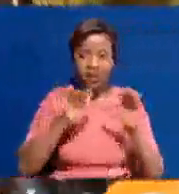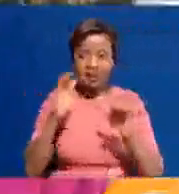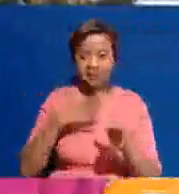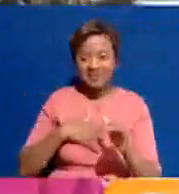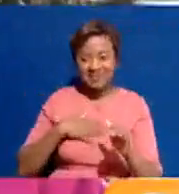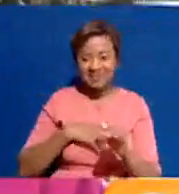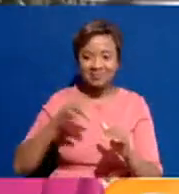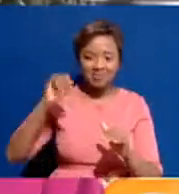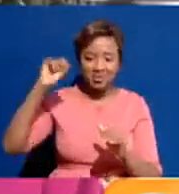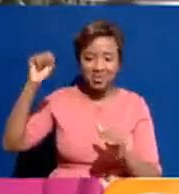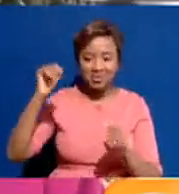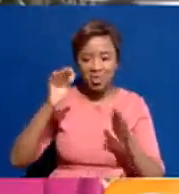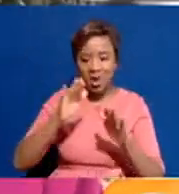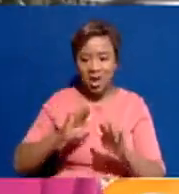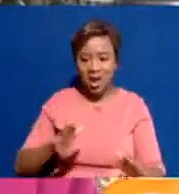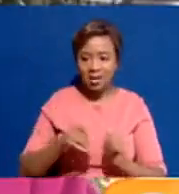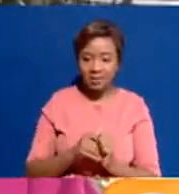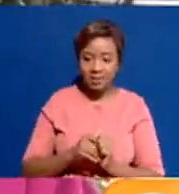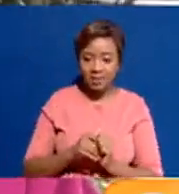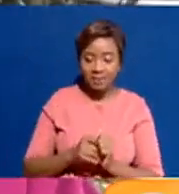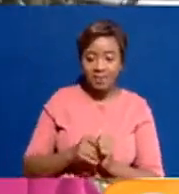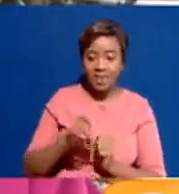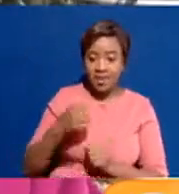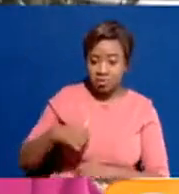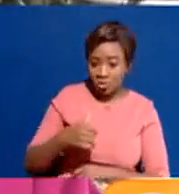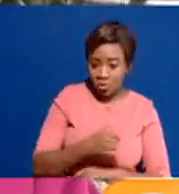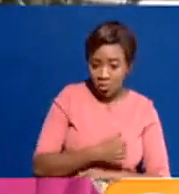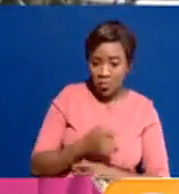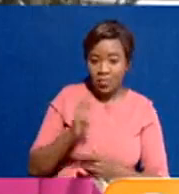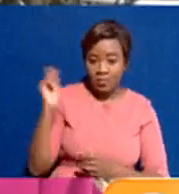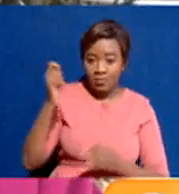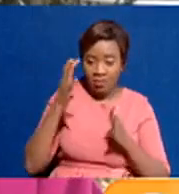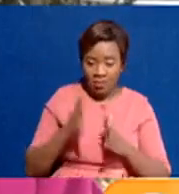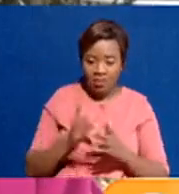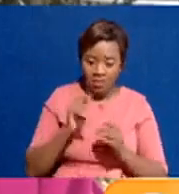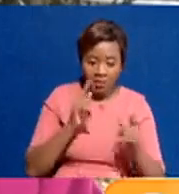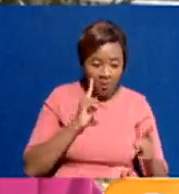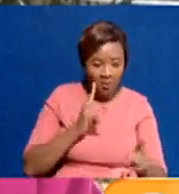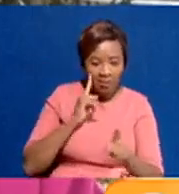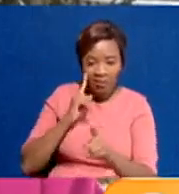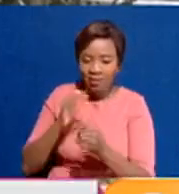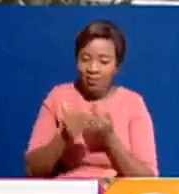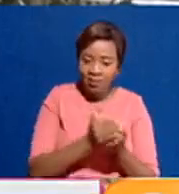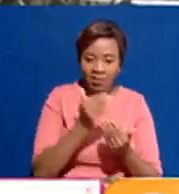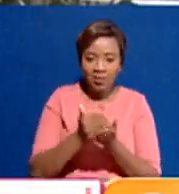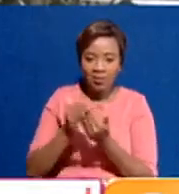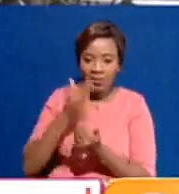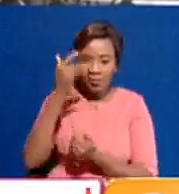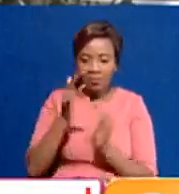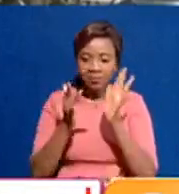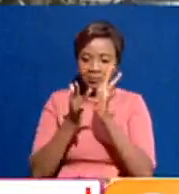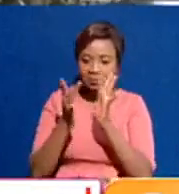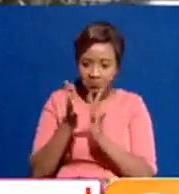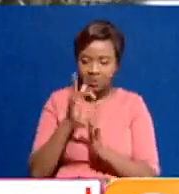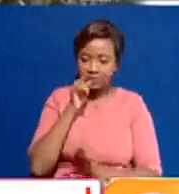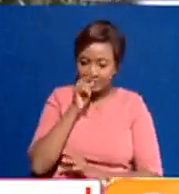country. Sisi kama wa Kenya, tuajali wenzetu kama ni ndugu na ndugu, kwa sababu Mungu ametukumbusha kupitia kwa Yesu Kristo ya